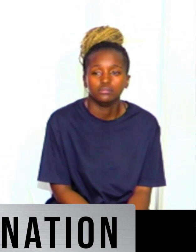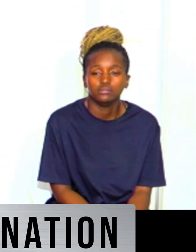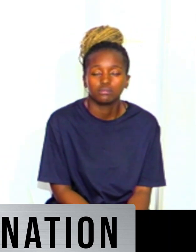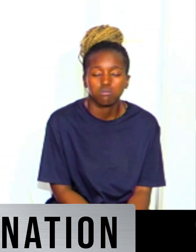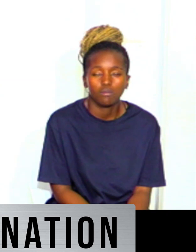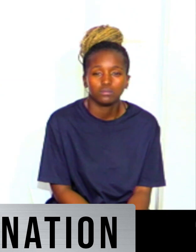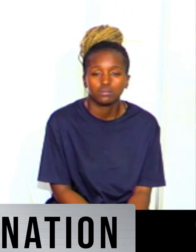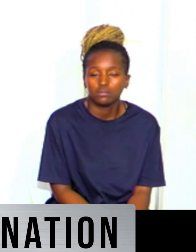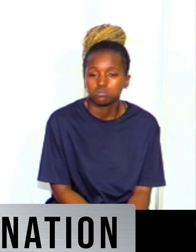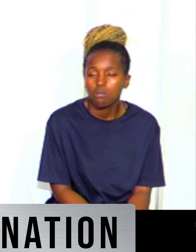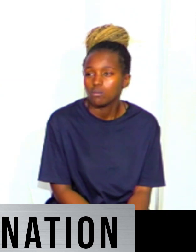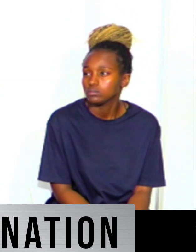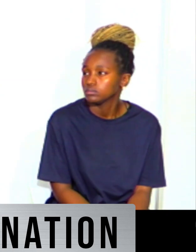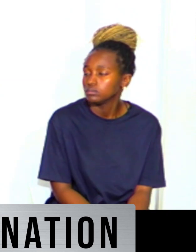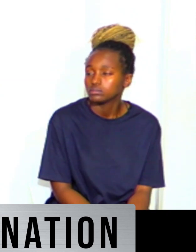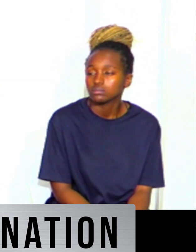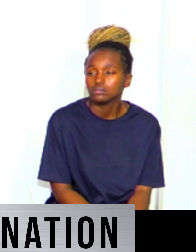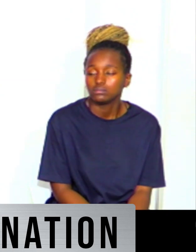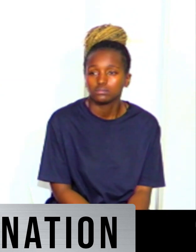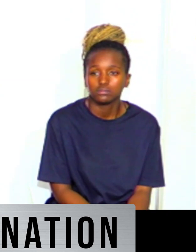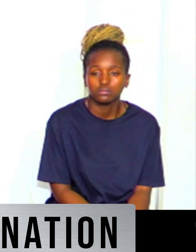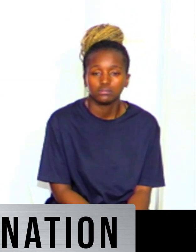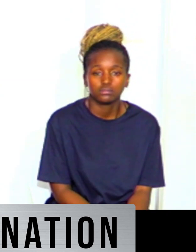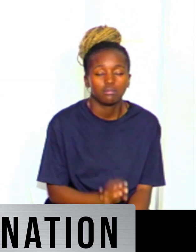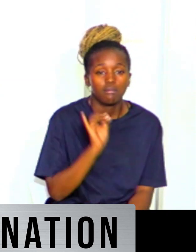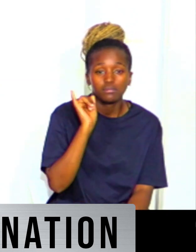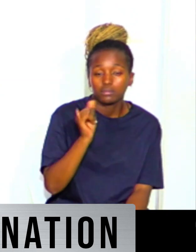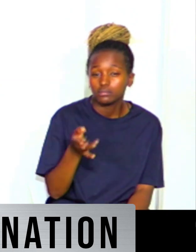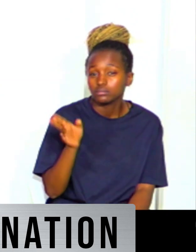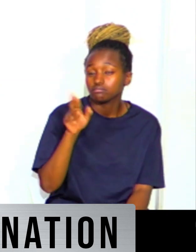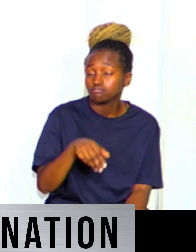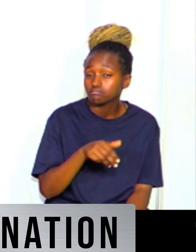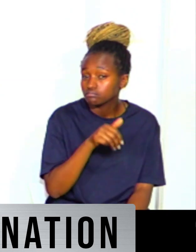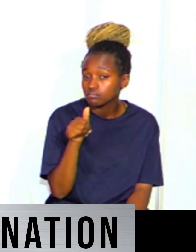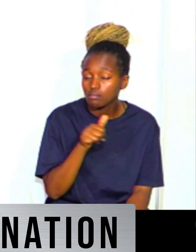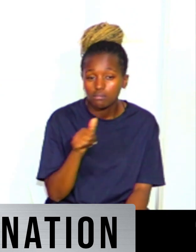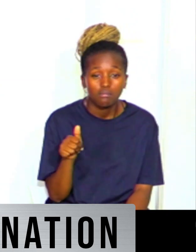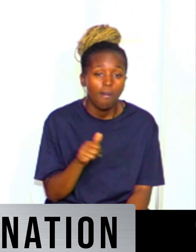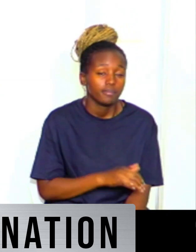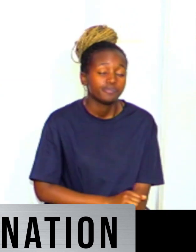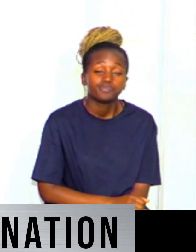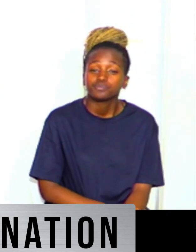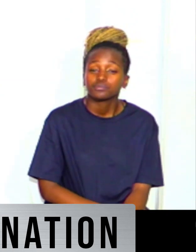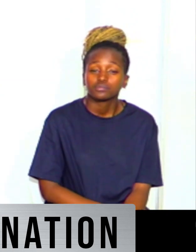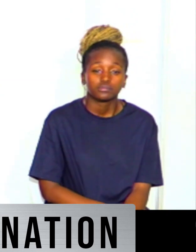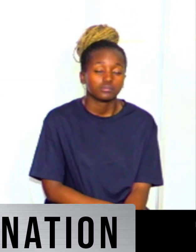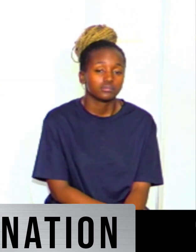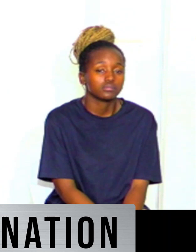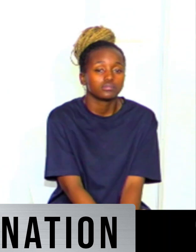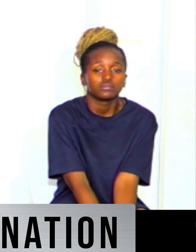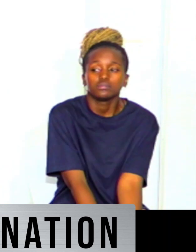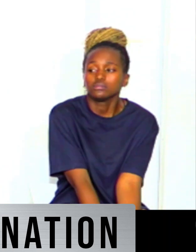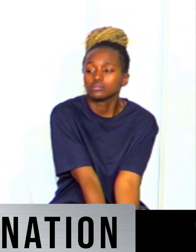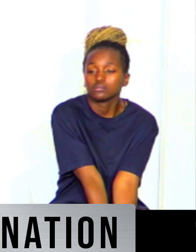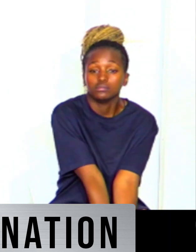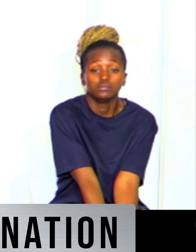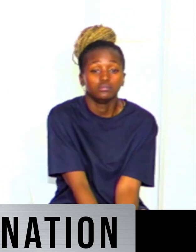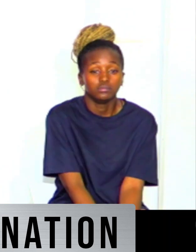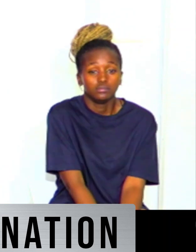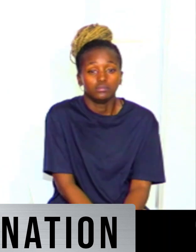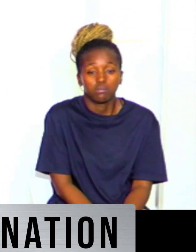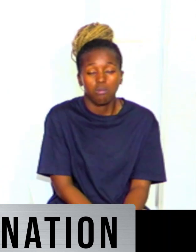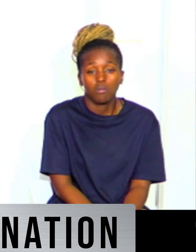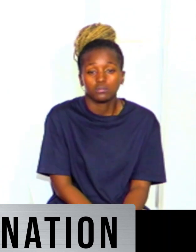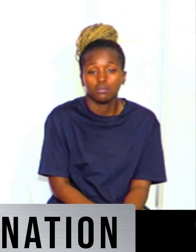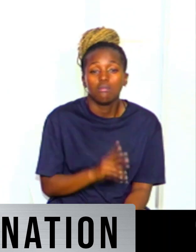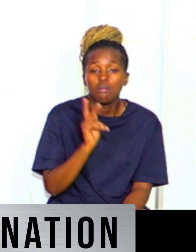It was 3. That's what a joke. 3 million. It was 3 million. Okay, sorry for this, but you know, Kenyans are